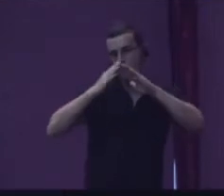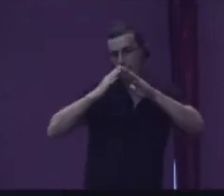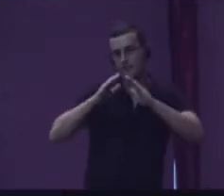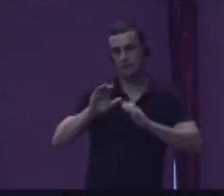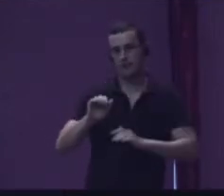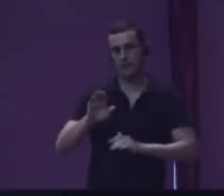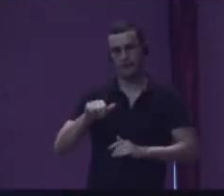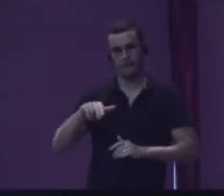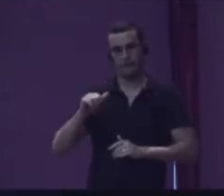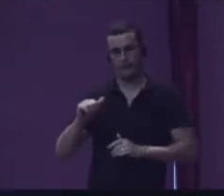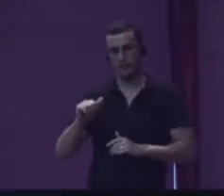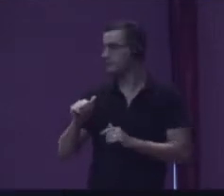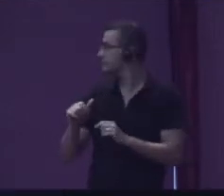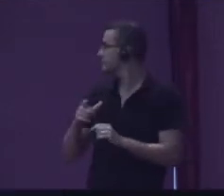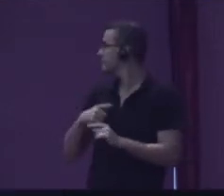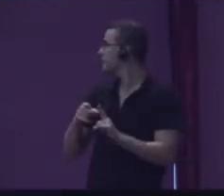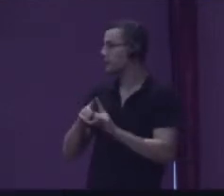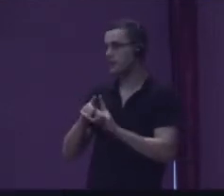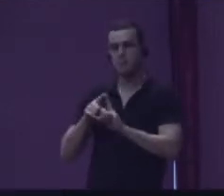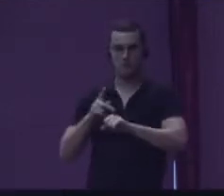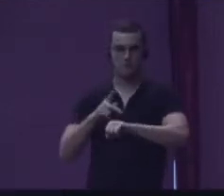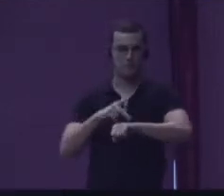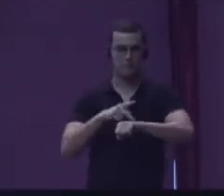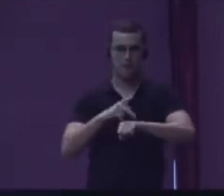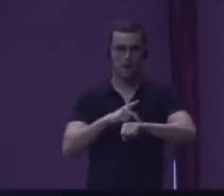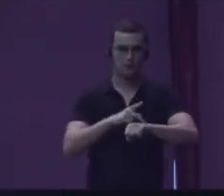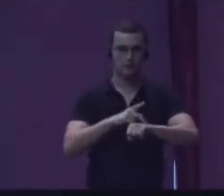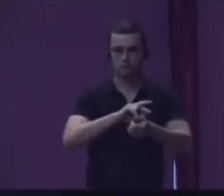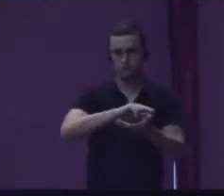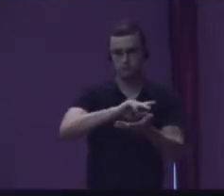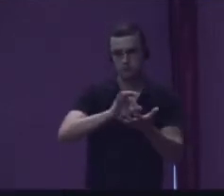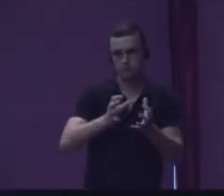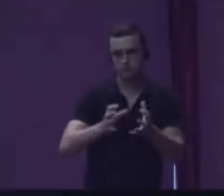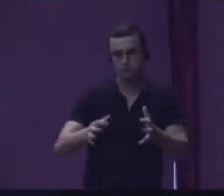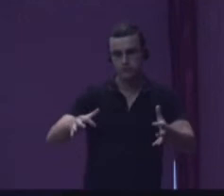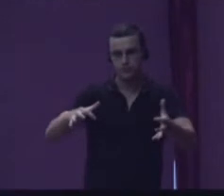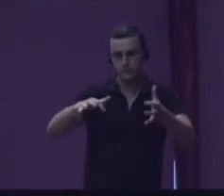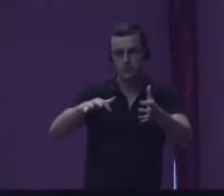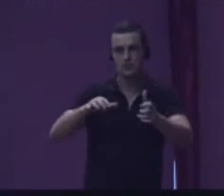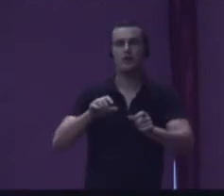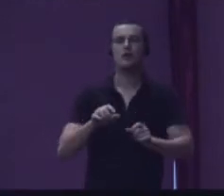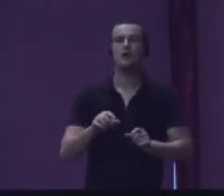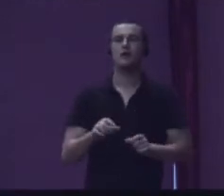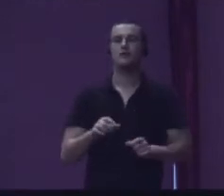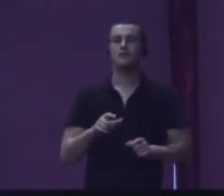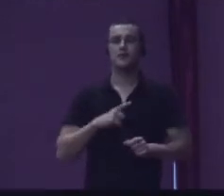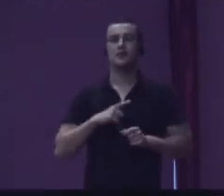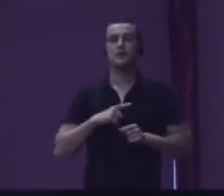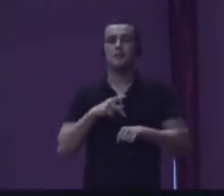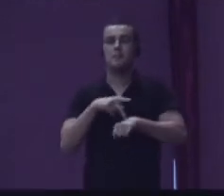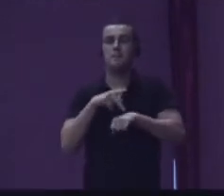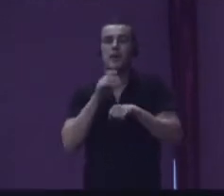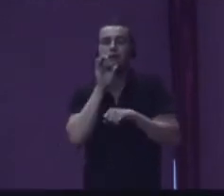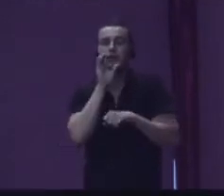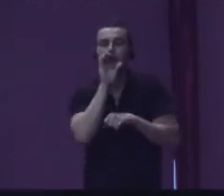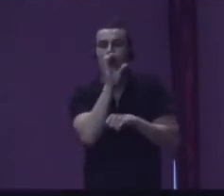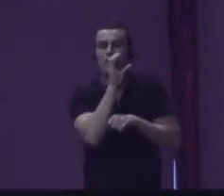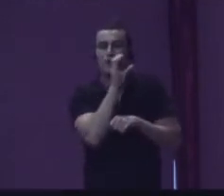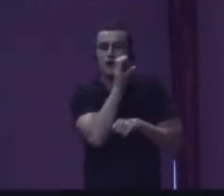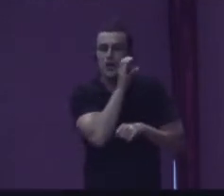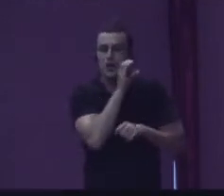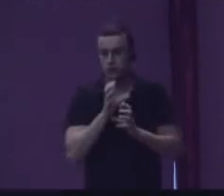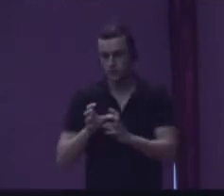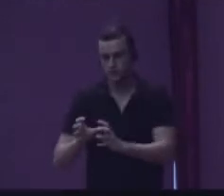stones, and she lights a fire under the stones that heat it, and then she throws water on it that creates the